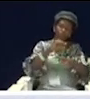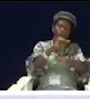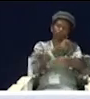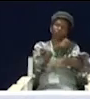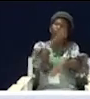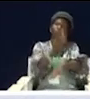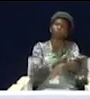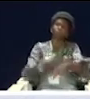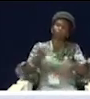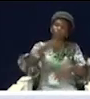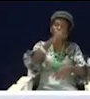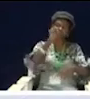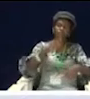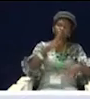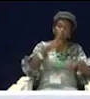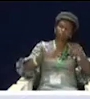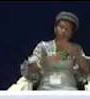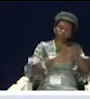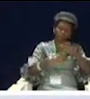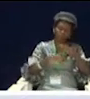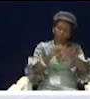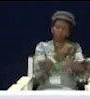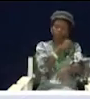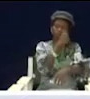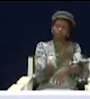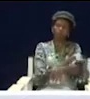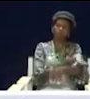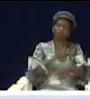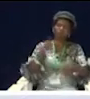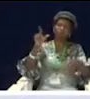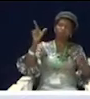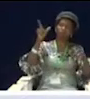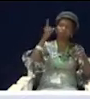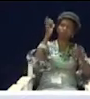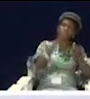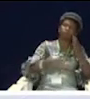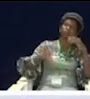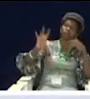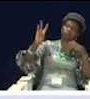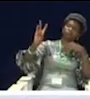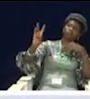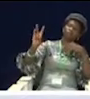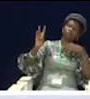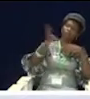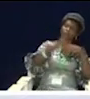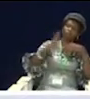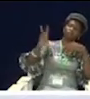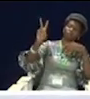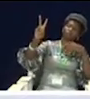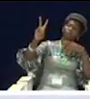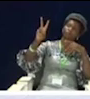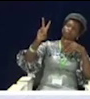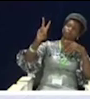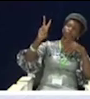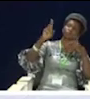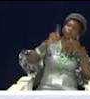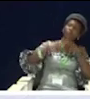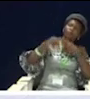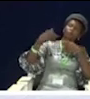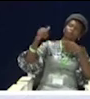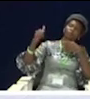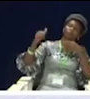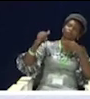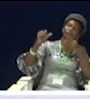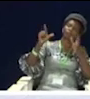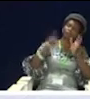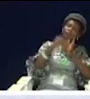must be under authority. Luke chapter 7, from verse 2 to 10.